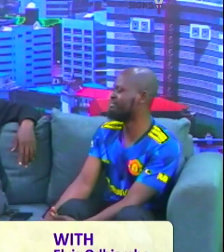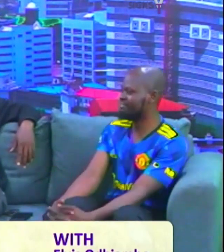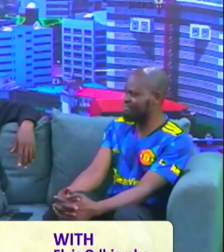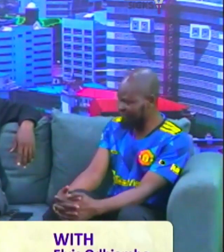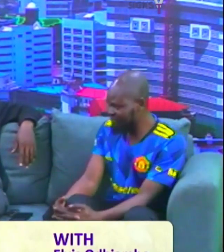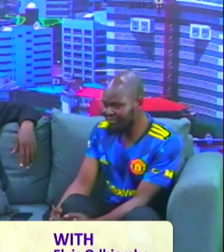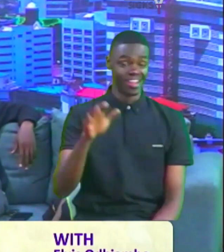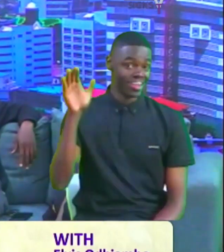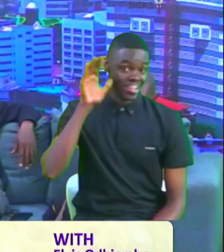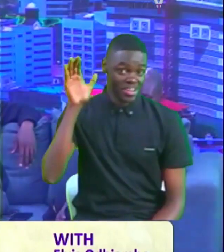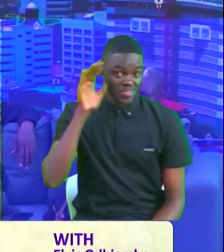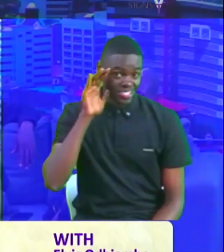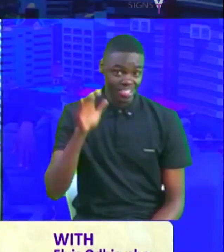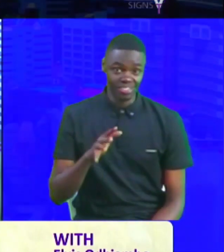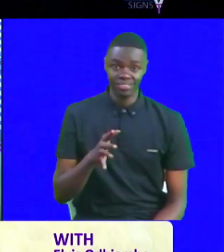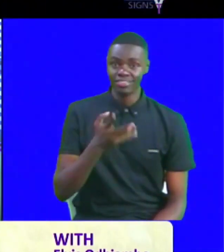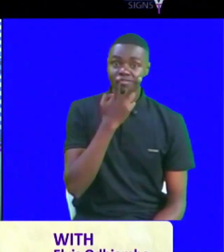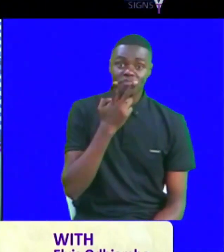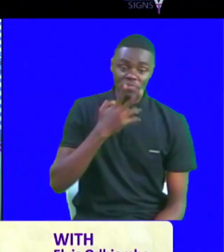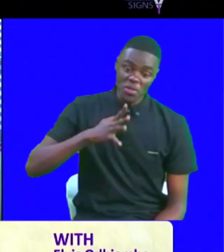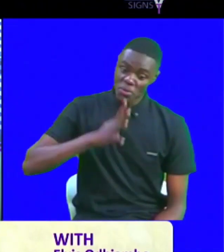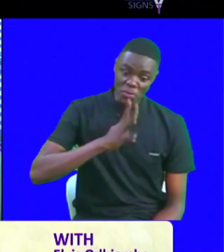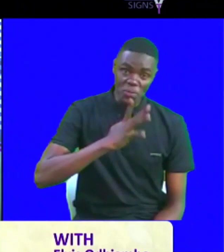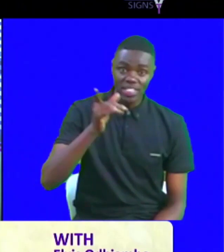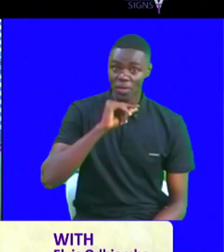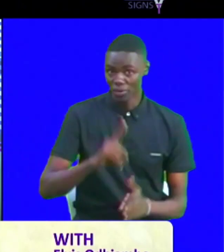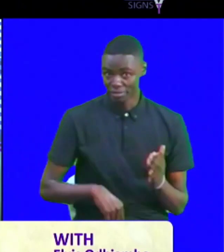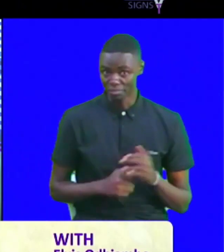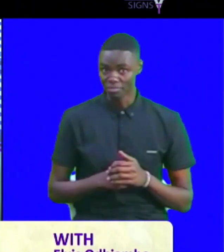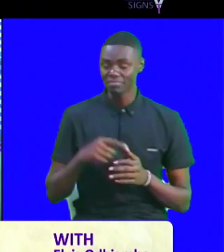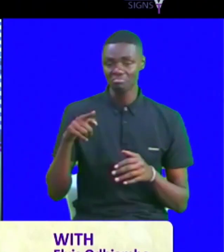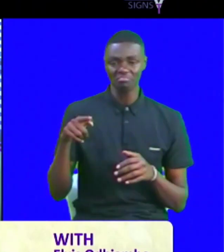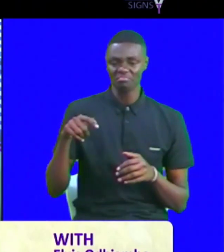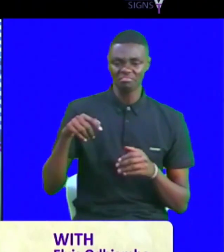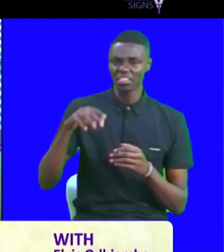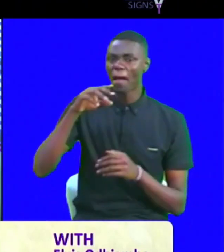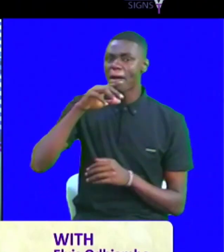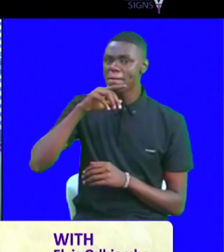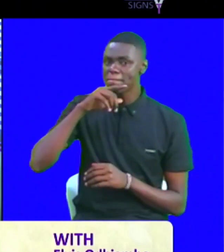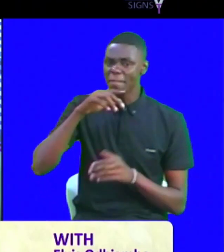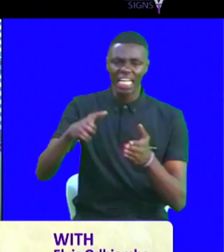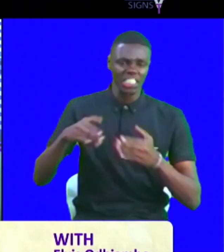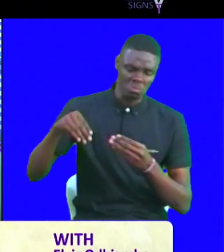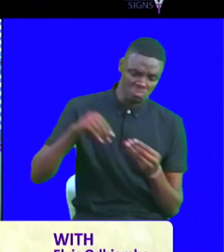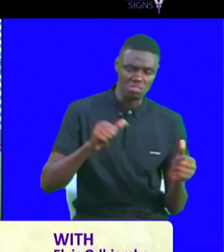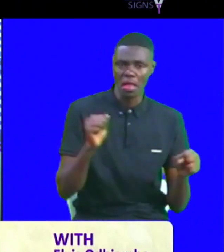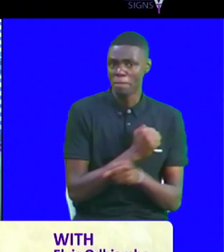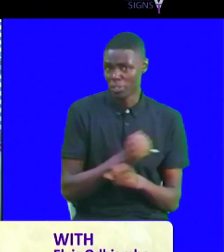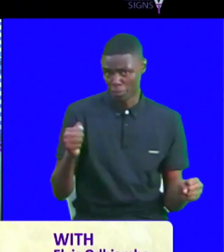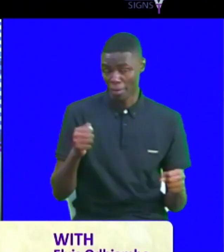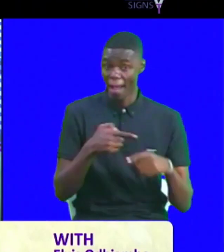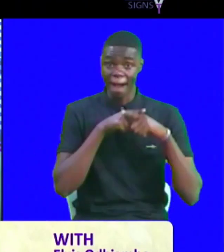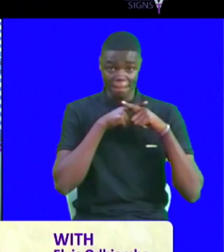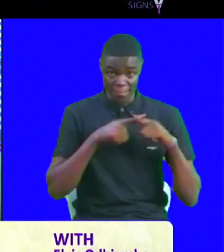pass. But all right. Hapo sawa. Fred, unasikia maneno ndugu. And he's saying that amwezi in short.